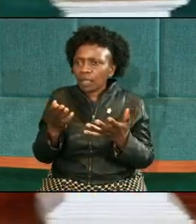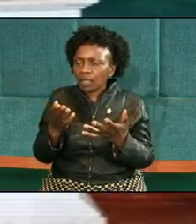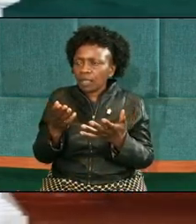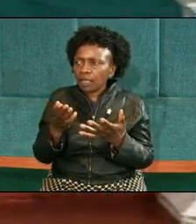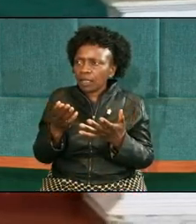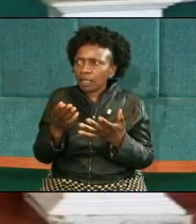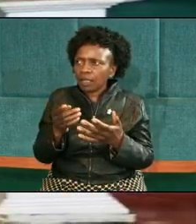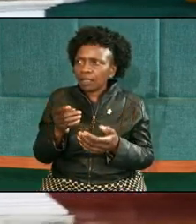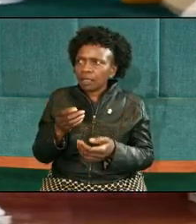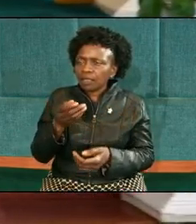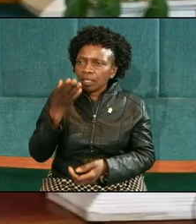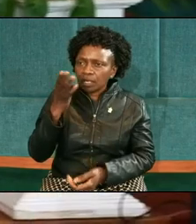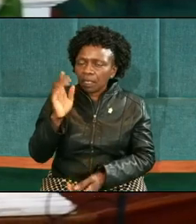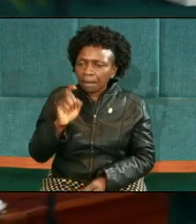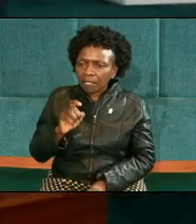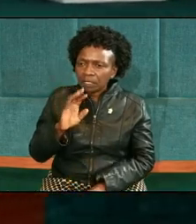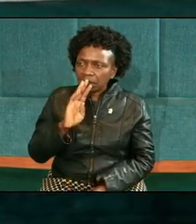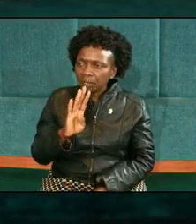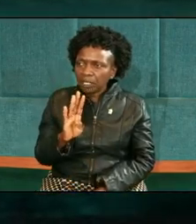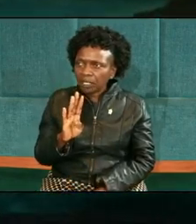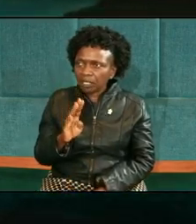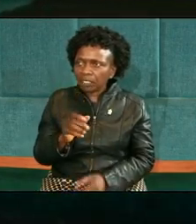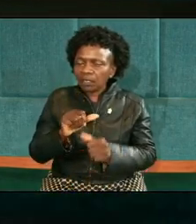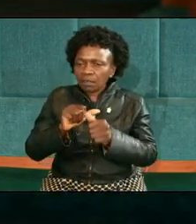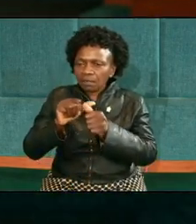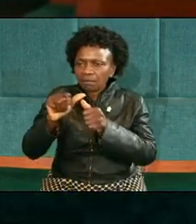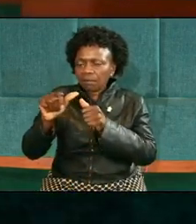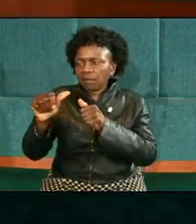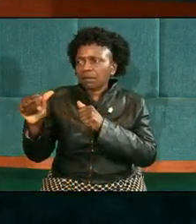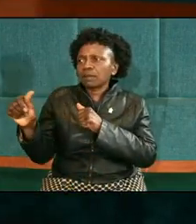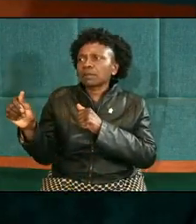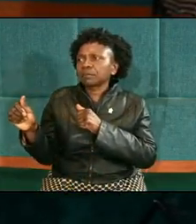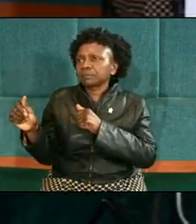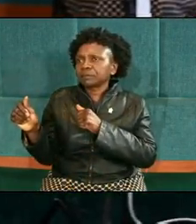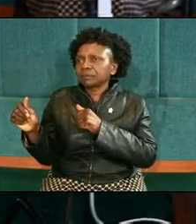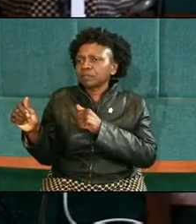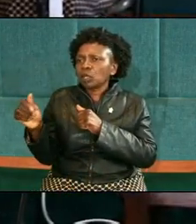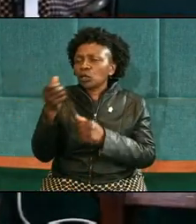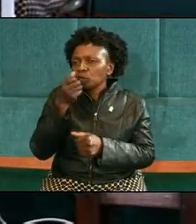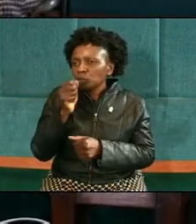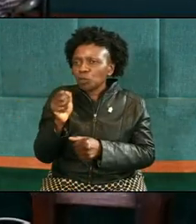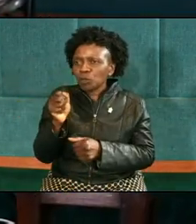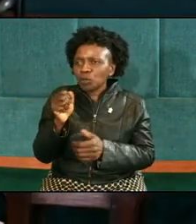be. If he's so far away, certainly God can't find him.